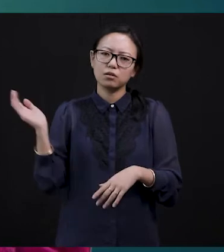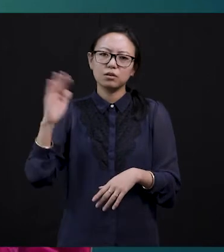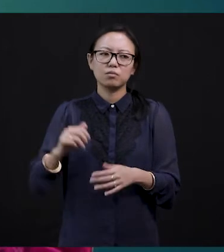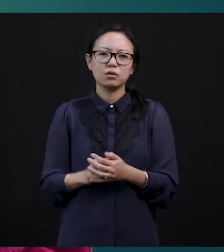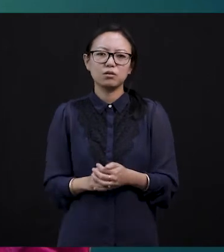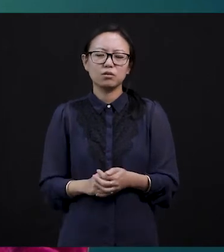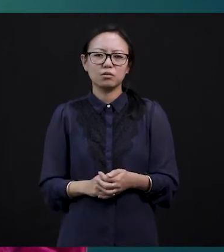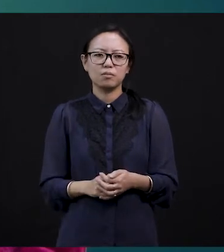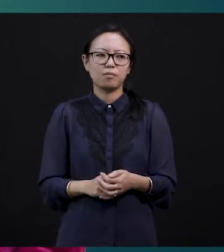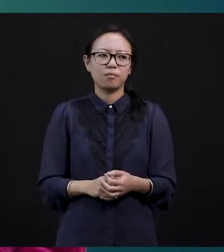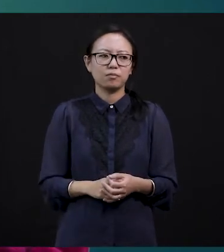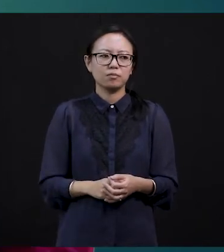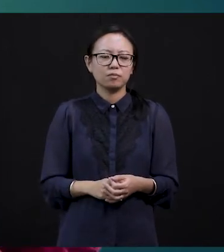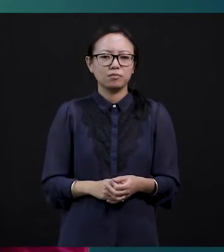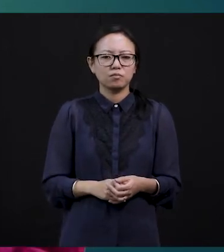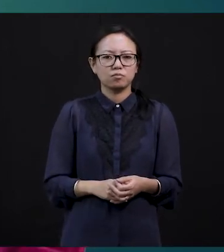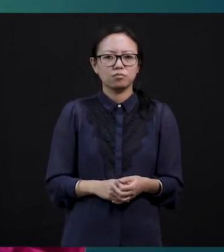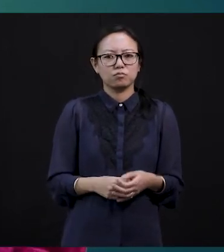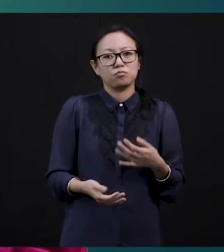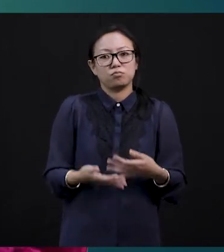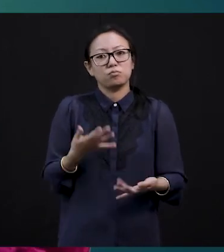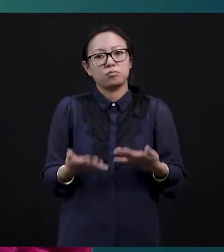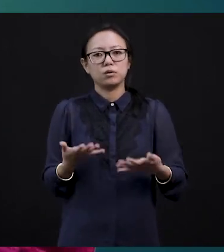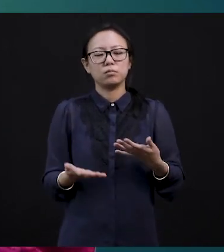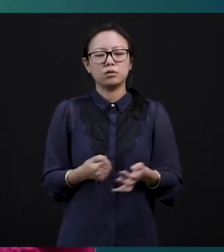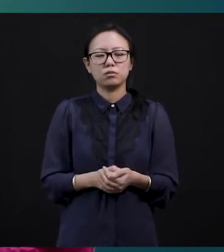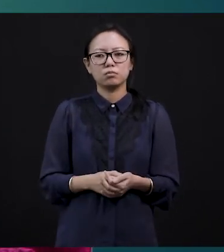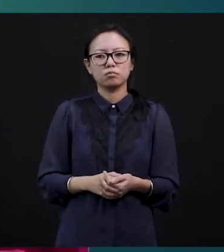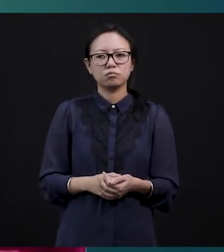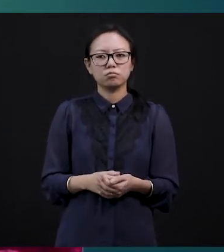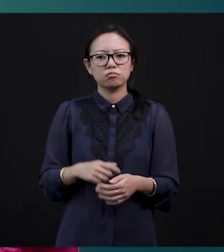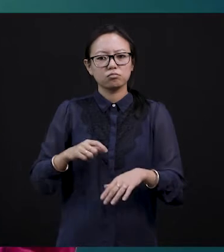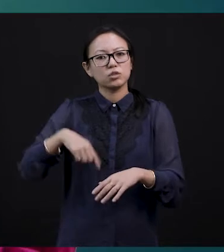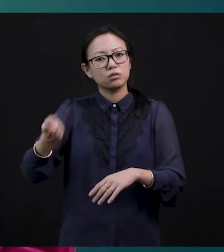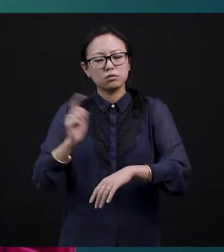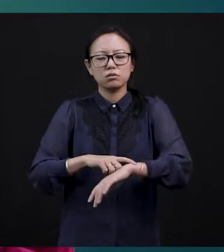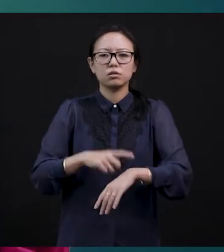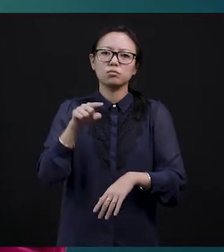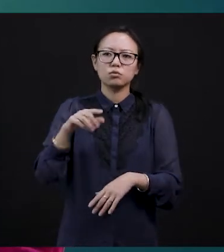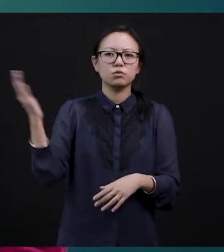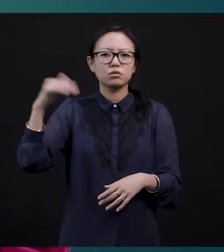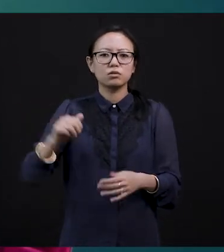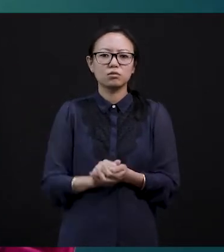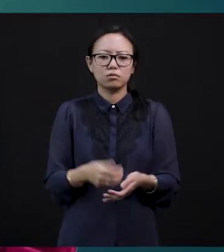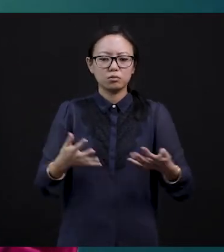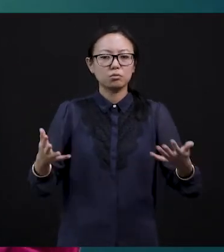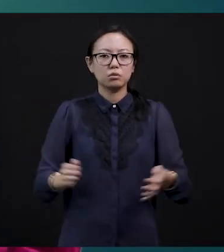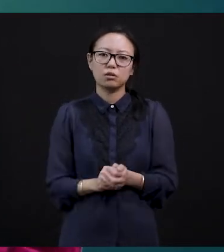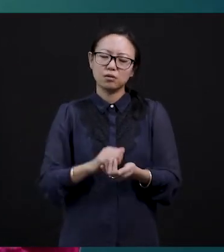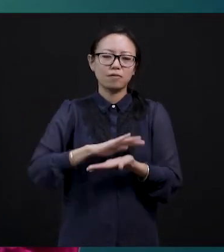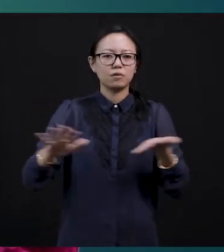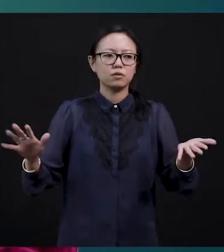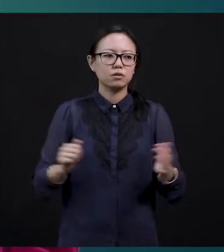same product. By that time, maybe the product is gone and finished. But the second factor that is responsible for all of us to go